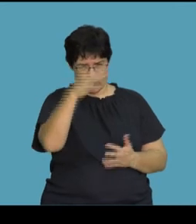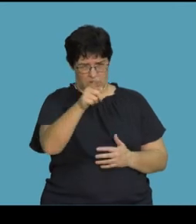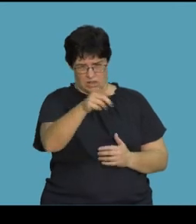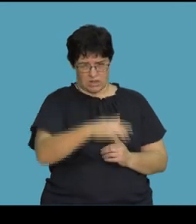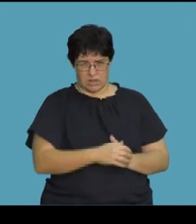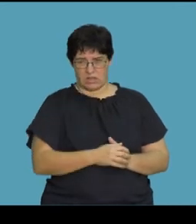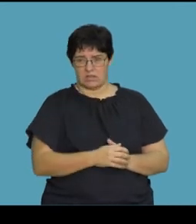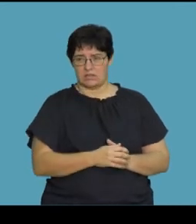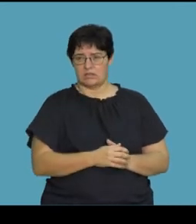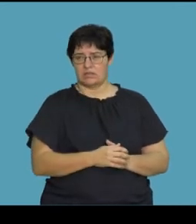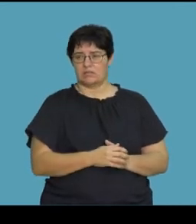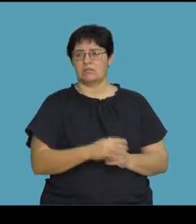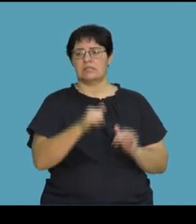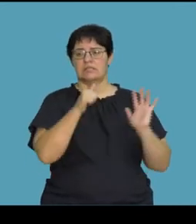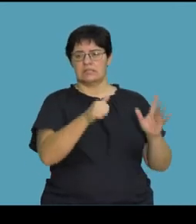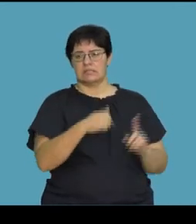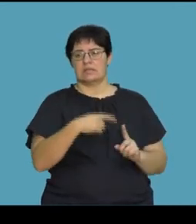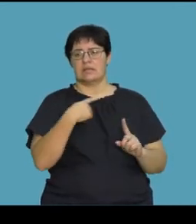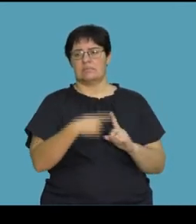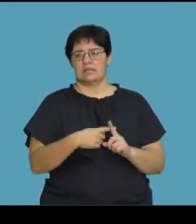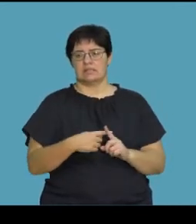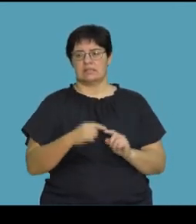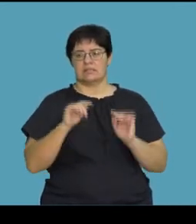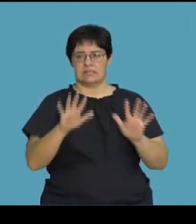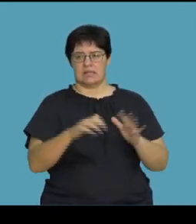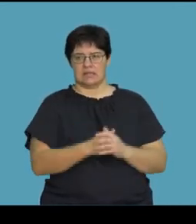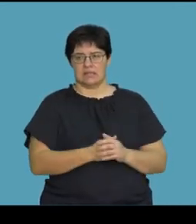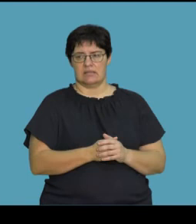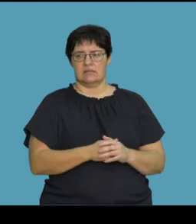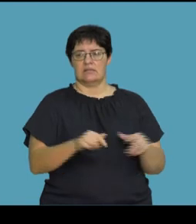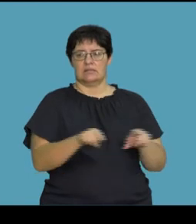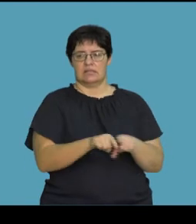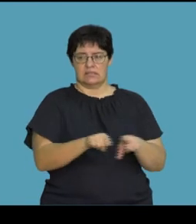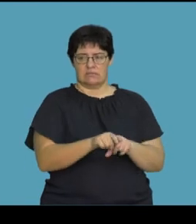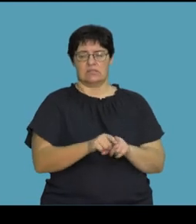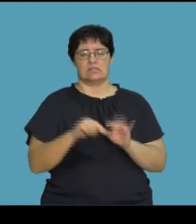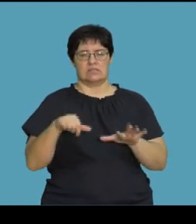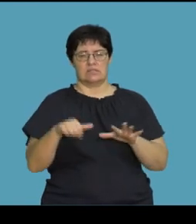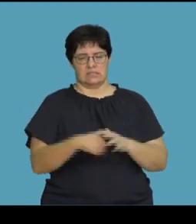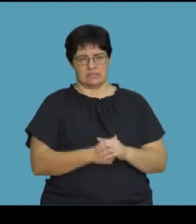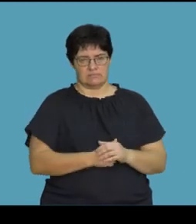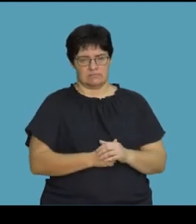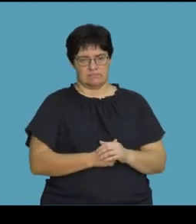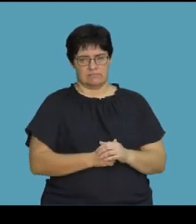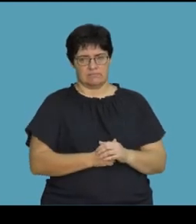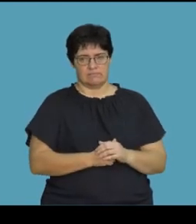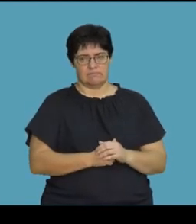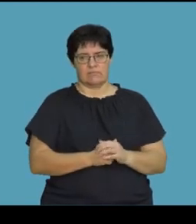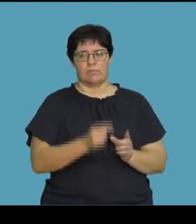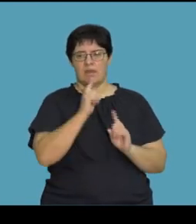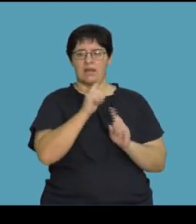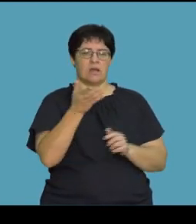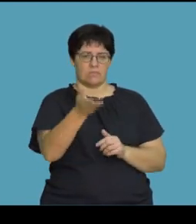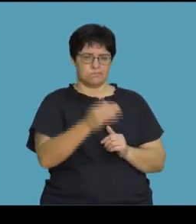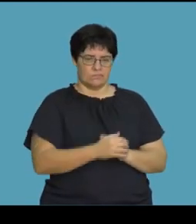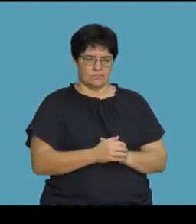know your square roots, guys, for the perfect squares. This will be 6 plus 10, which is definitely 16.